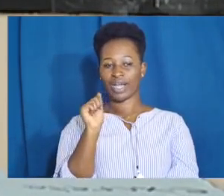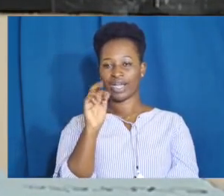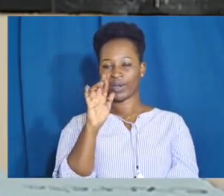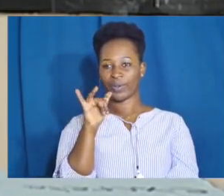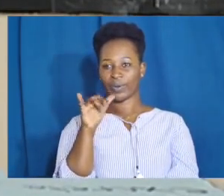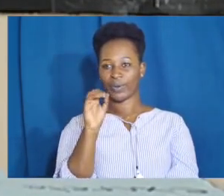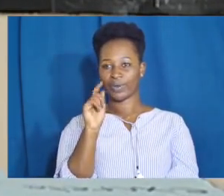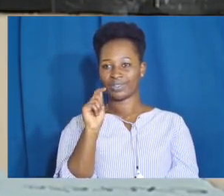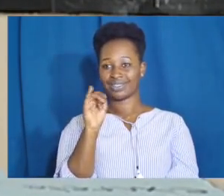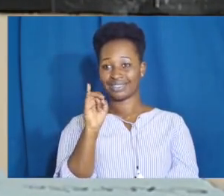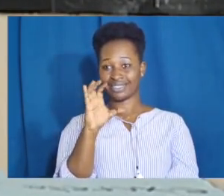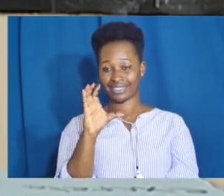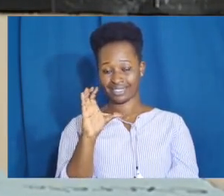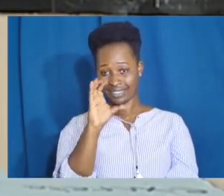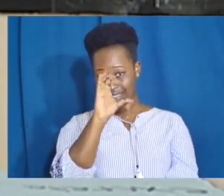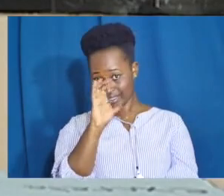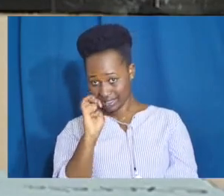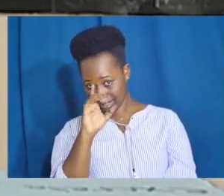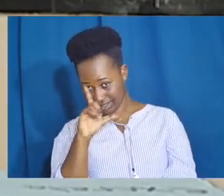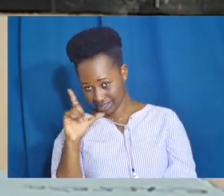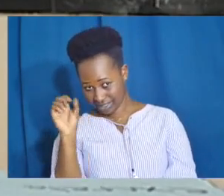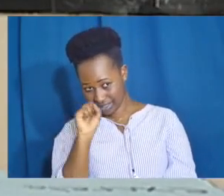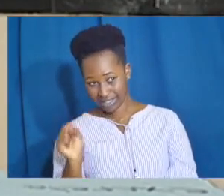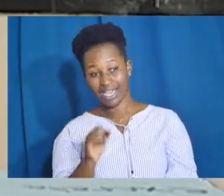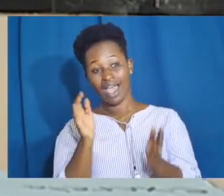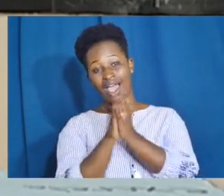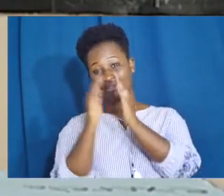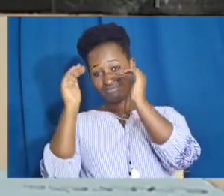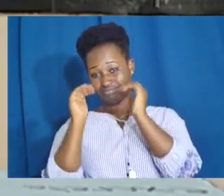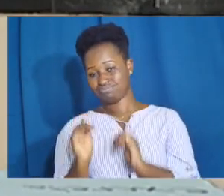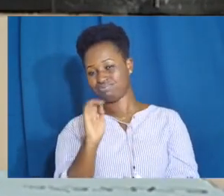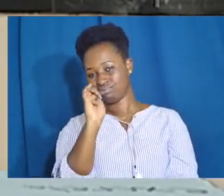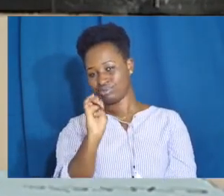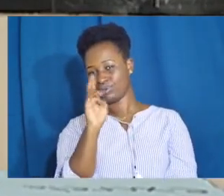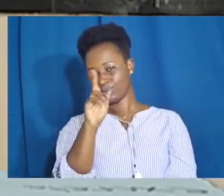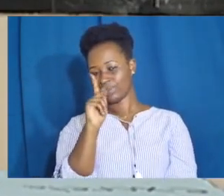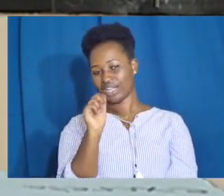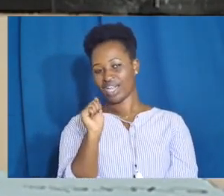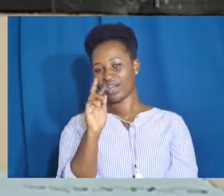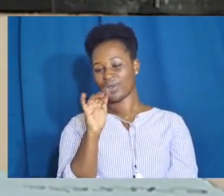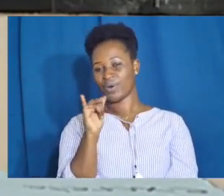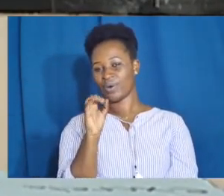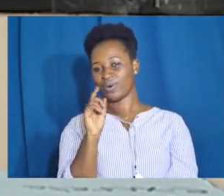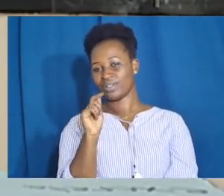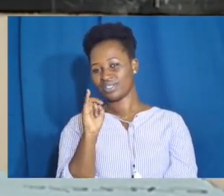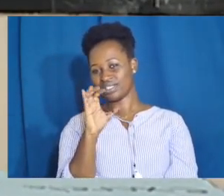true nucleus. We also have what we call eukaryotic cells, which have